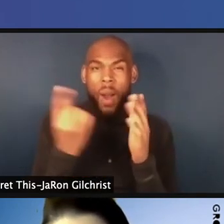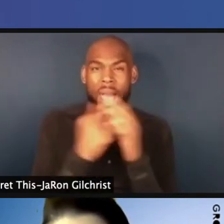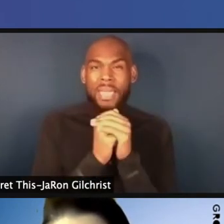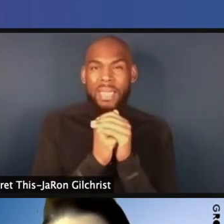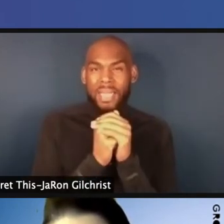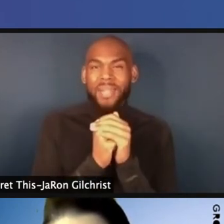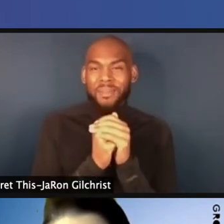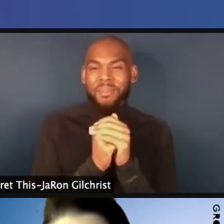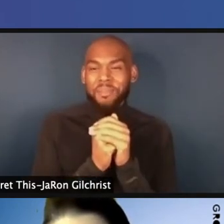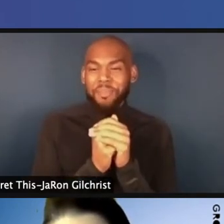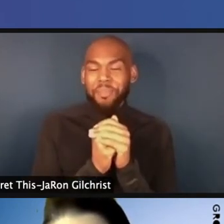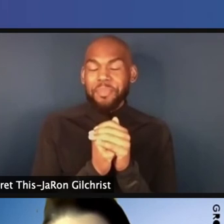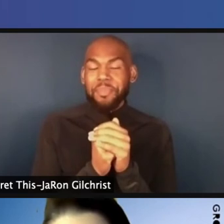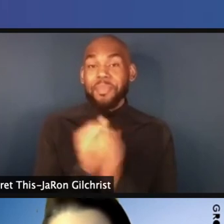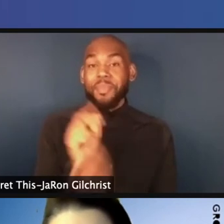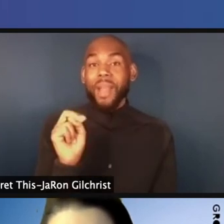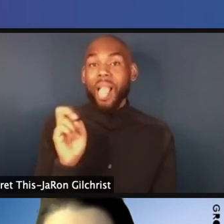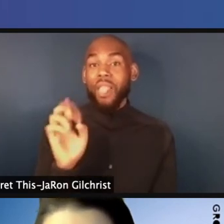You know, the nerd in me,